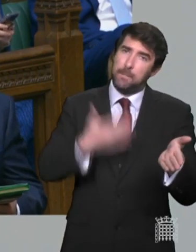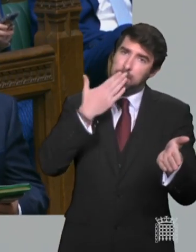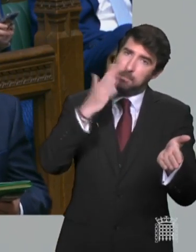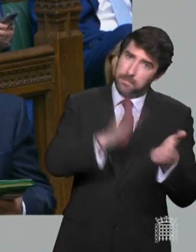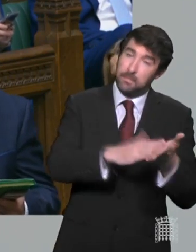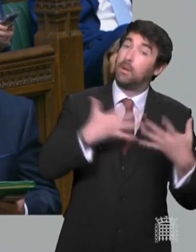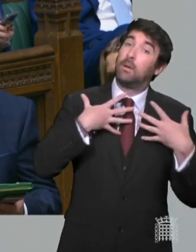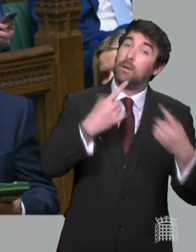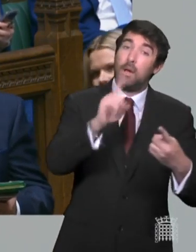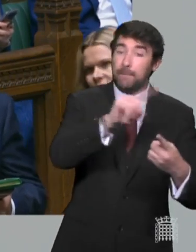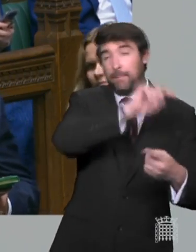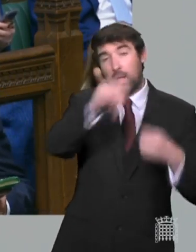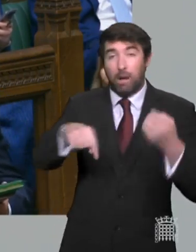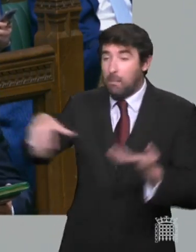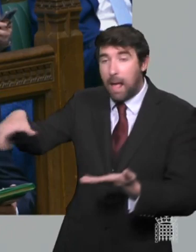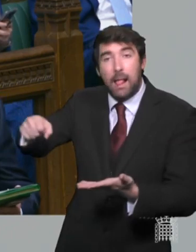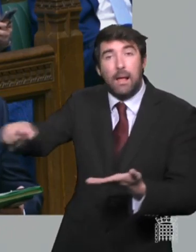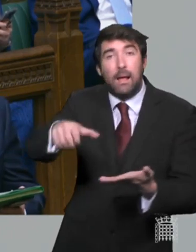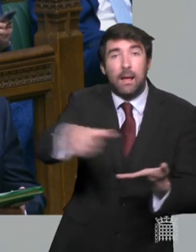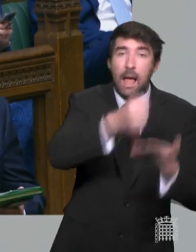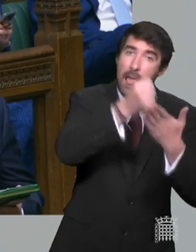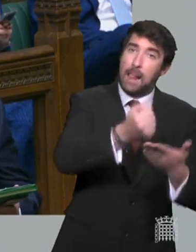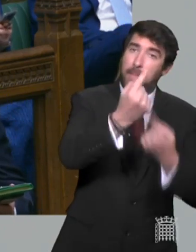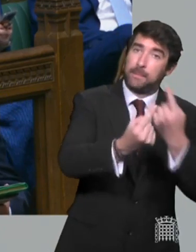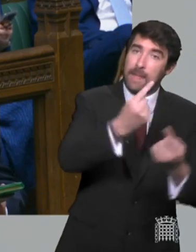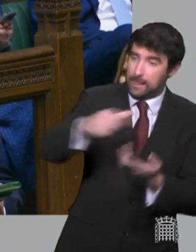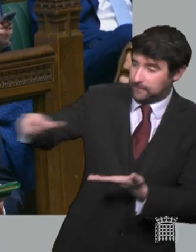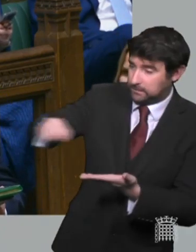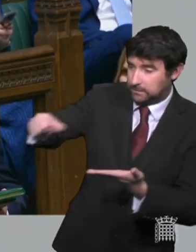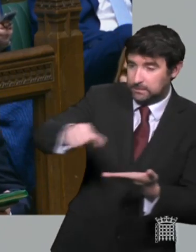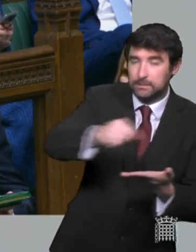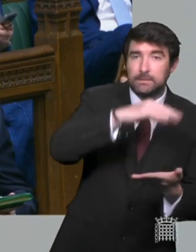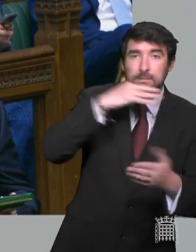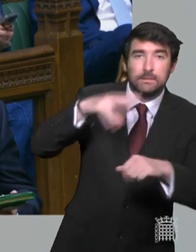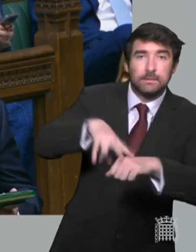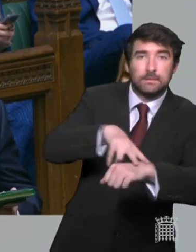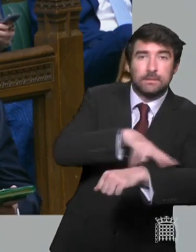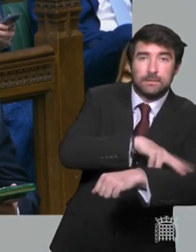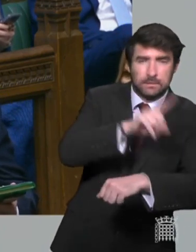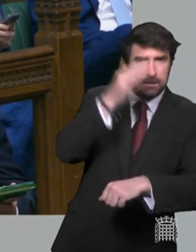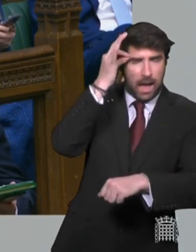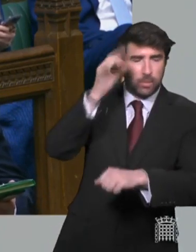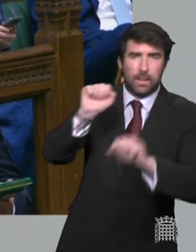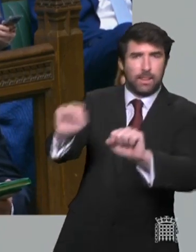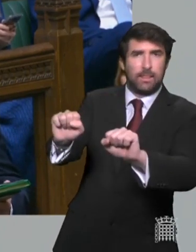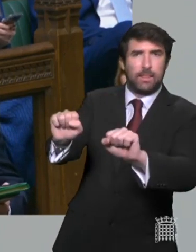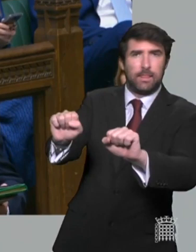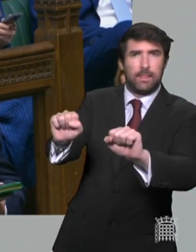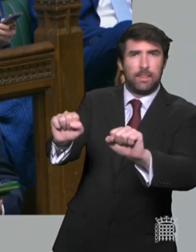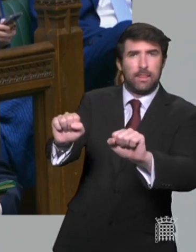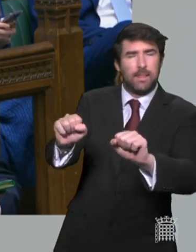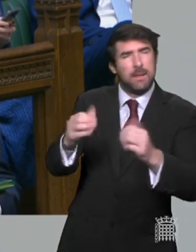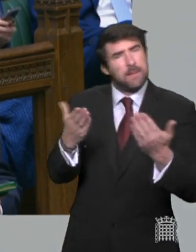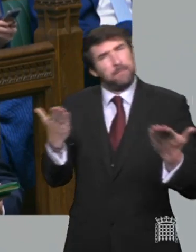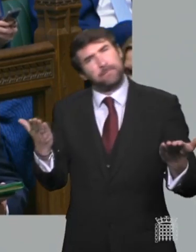enforcement notice, which has led to almost 9,000 locals signing a petition in support of them. Does my right honourable friend agree that businesses